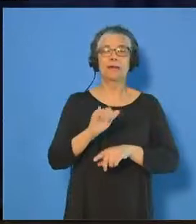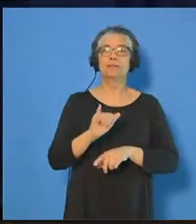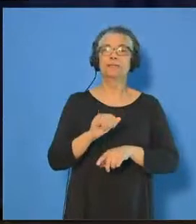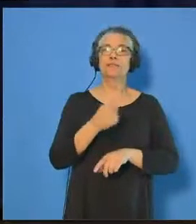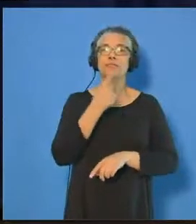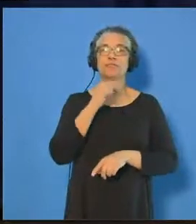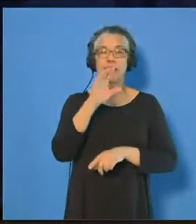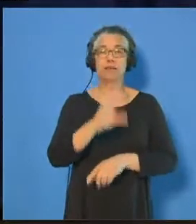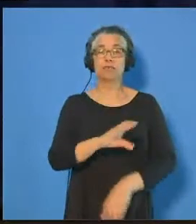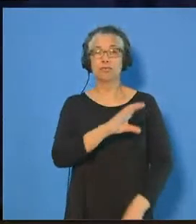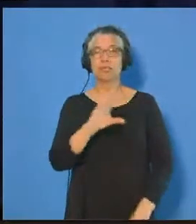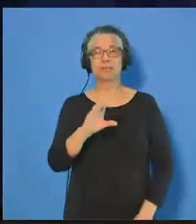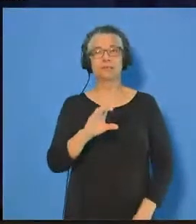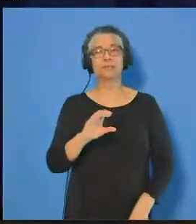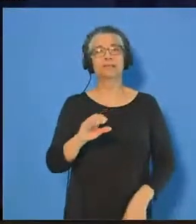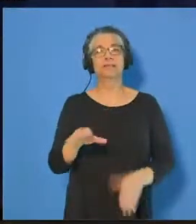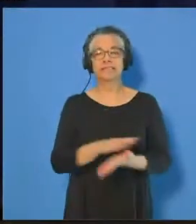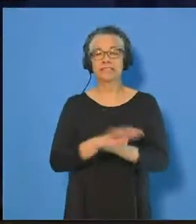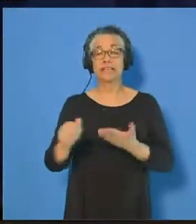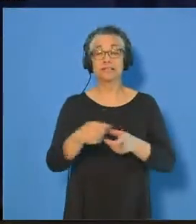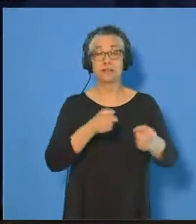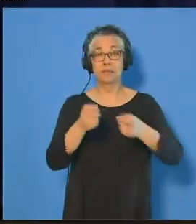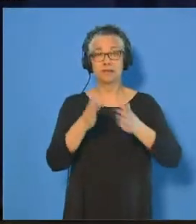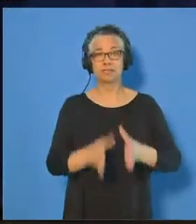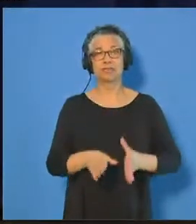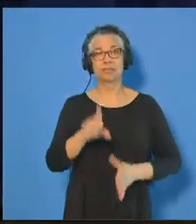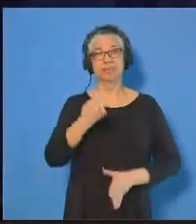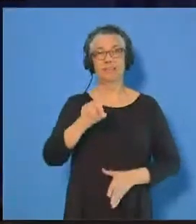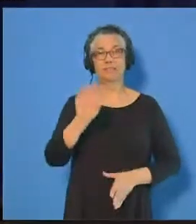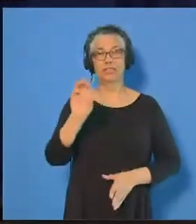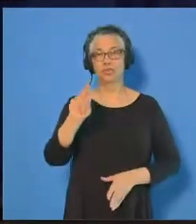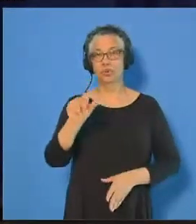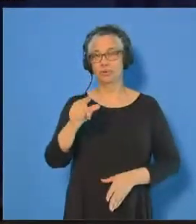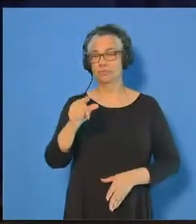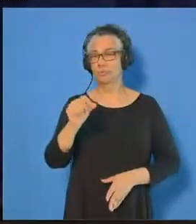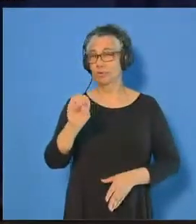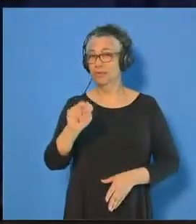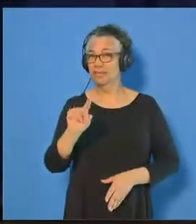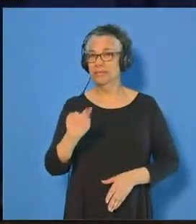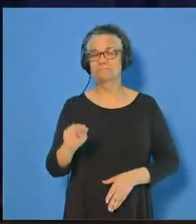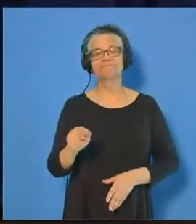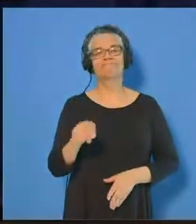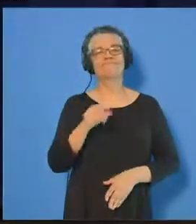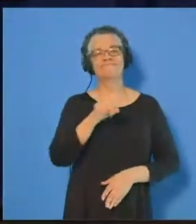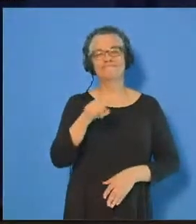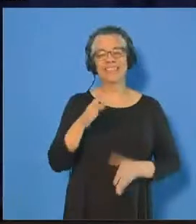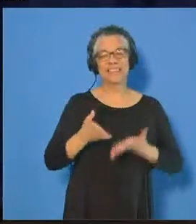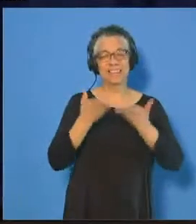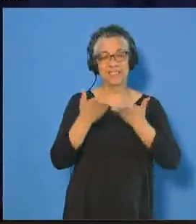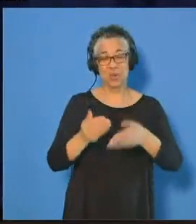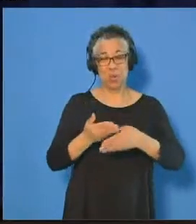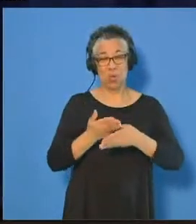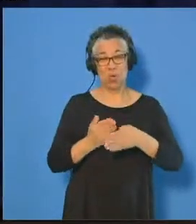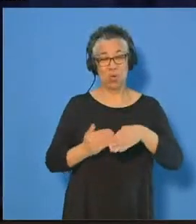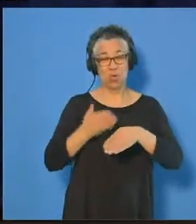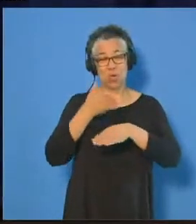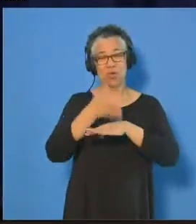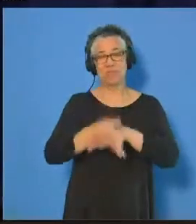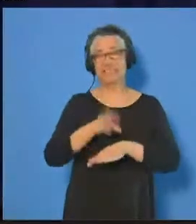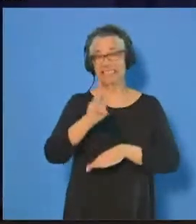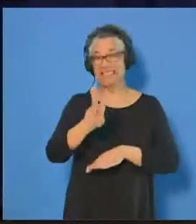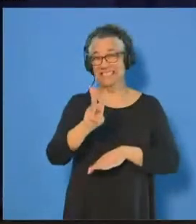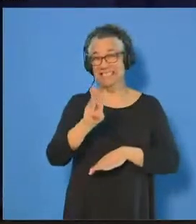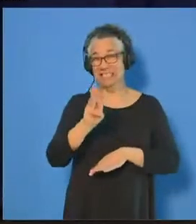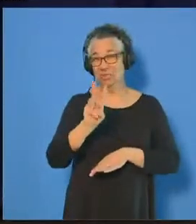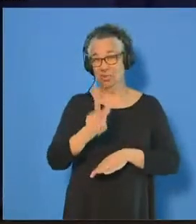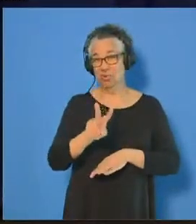disaster manager, Ms. Diane Gordon, that the Bermuda Red Cross has distributed over 62,000 surgical masks to those on our front lines and in